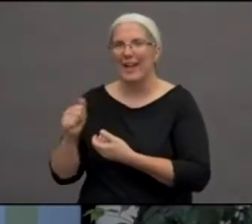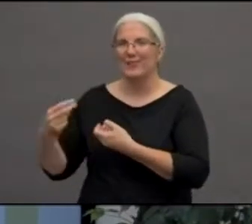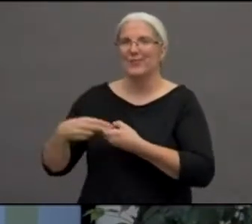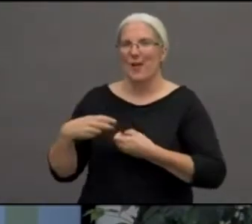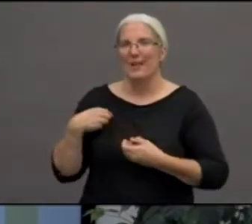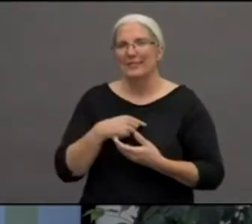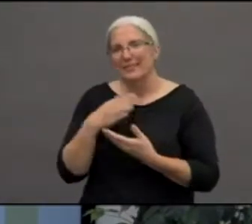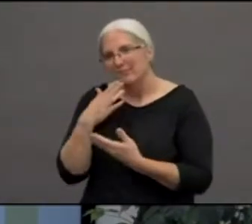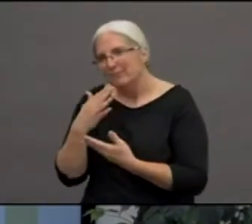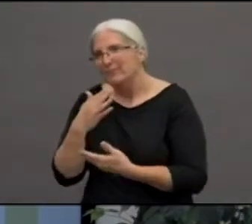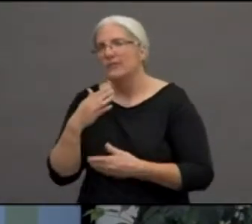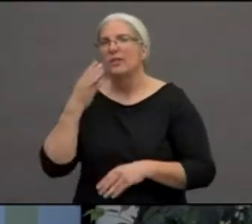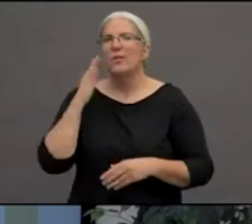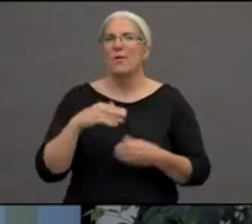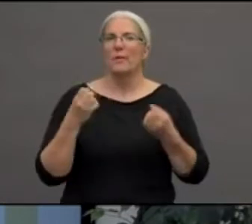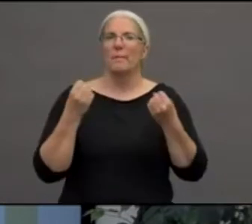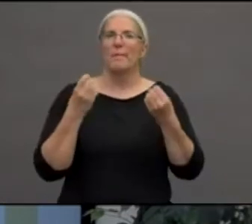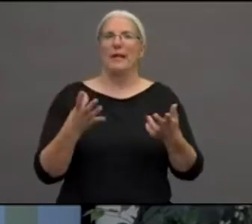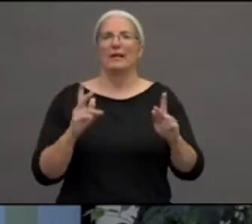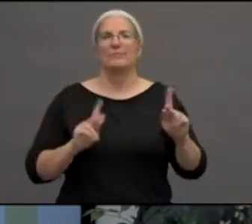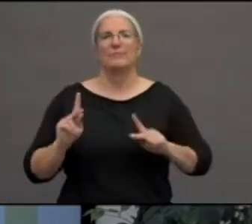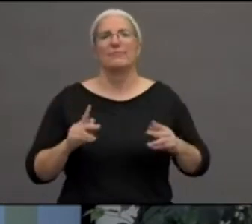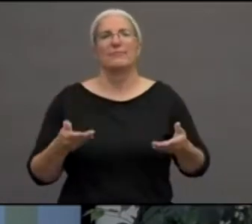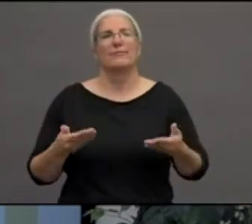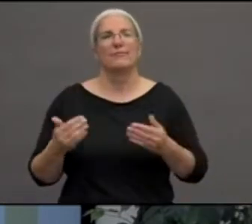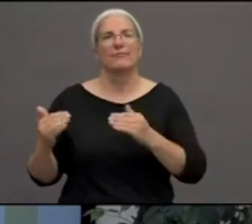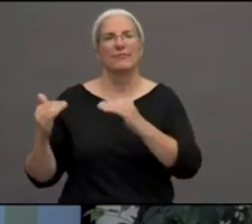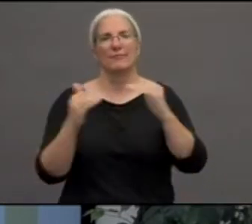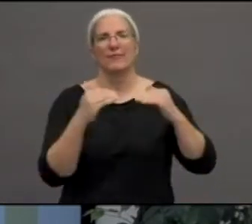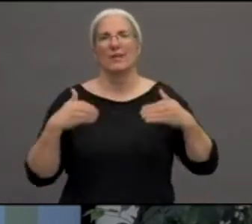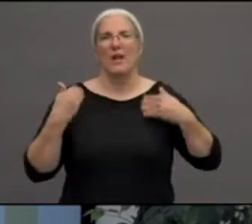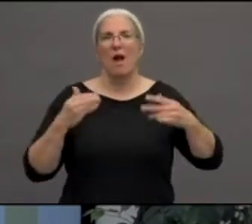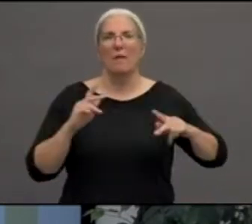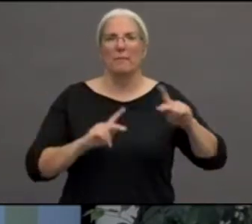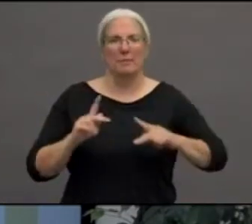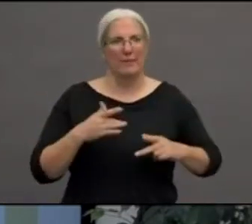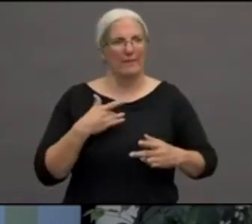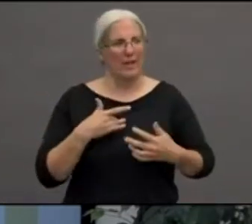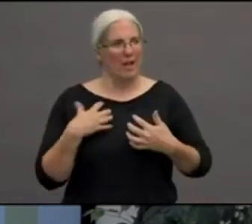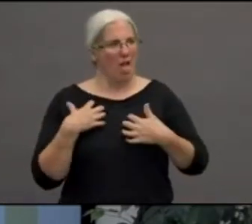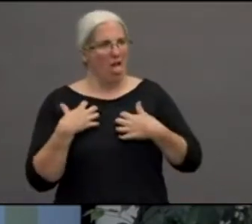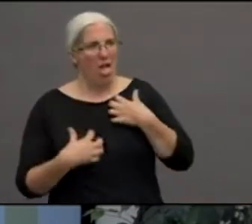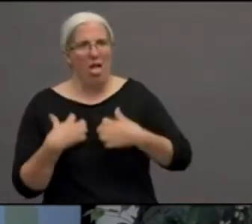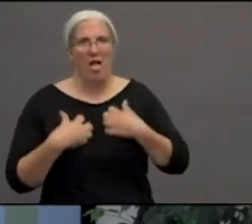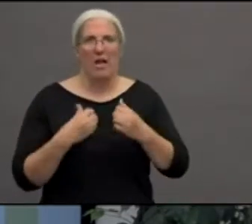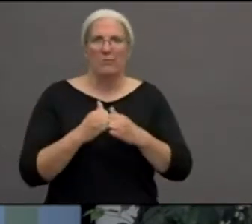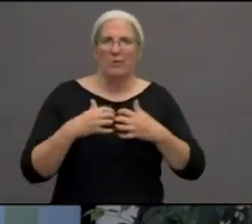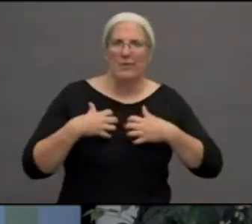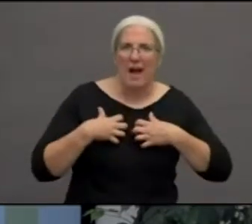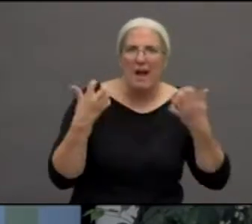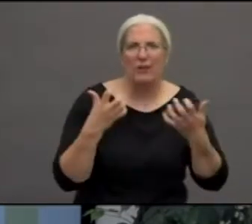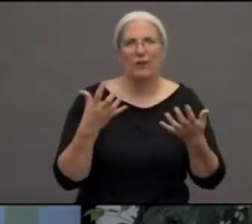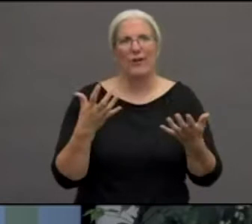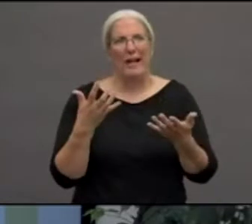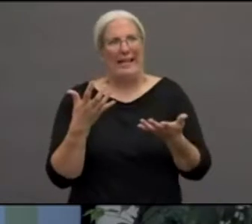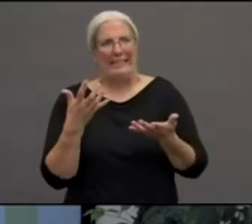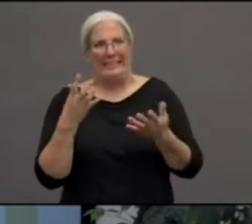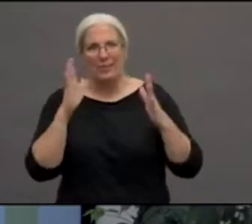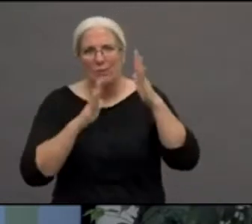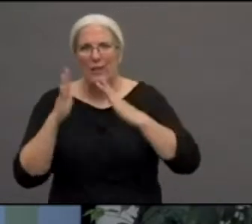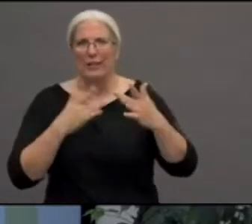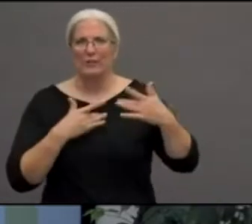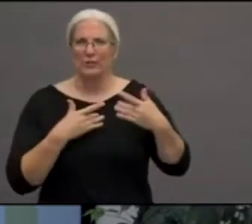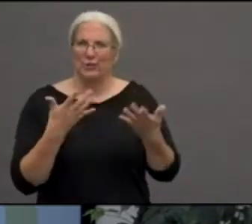peers and the youth are feeling emotions right now from anger and anxiety. What is your advice to them? You know, all